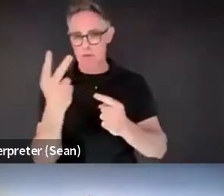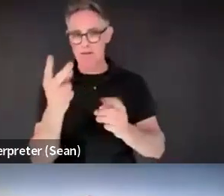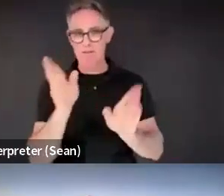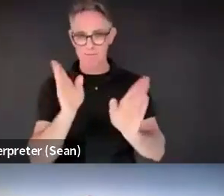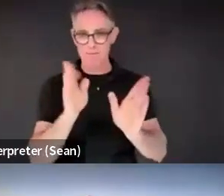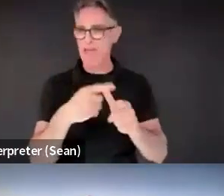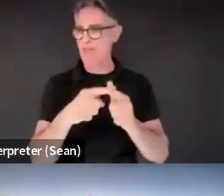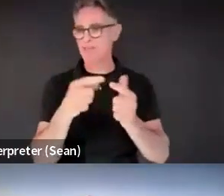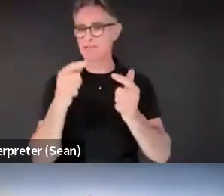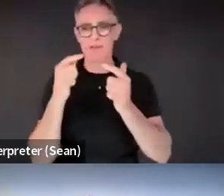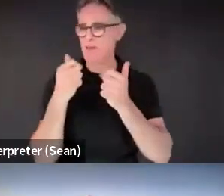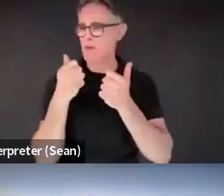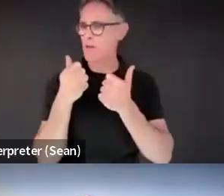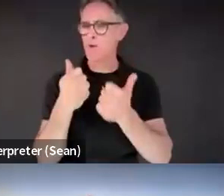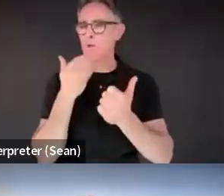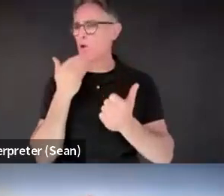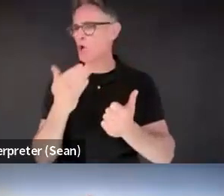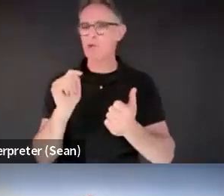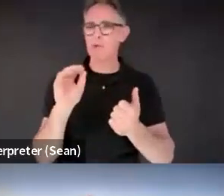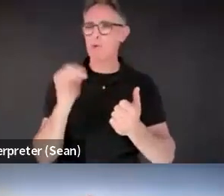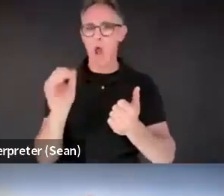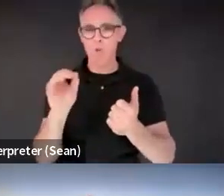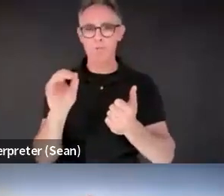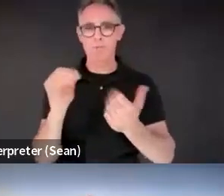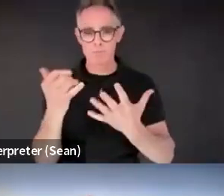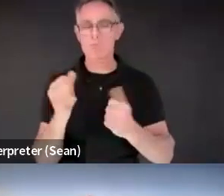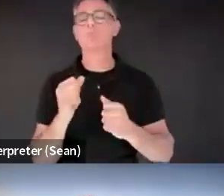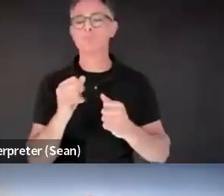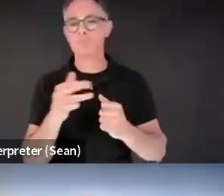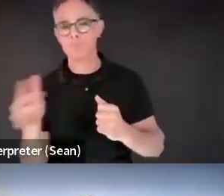good to go. Okay. Excellent. All right. And